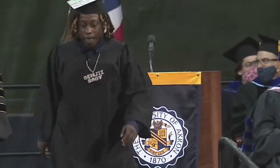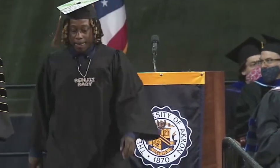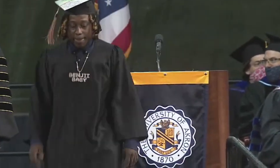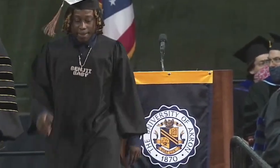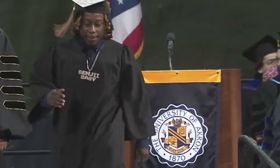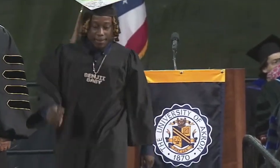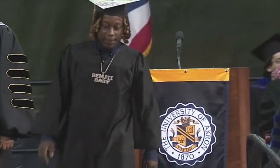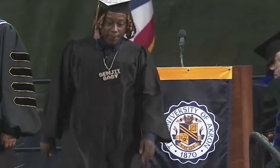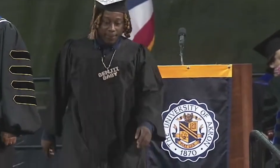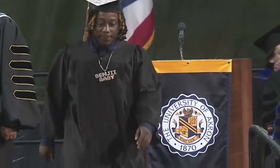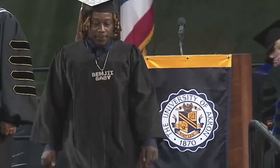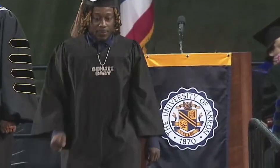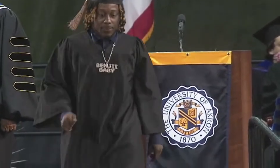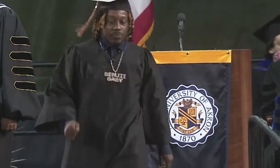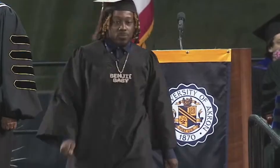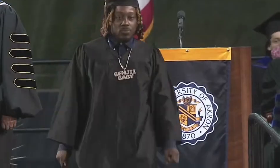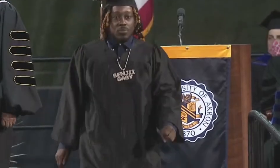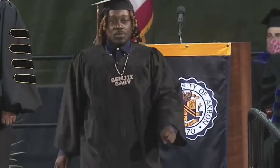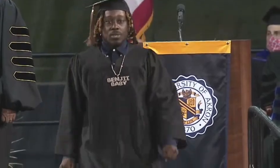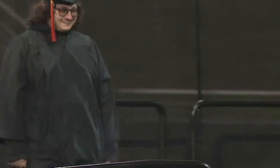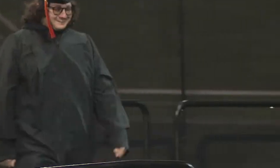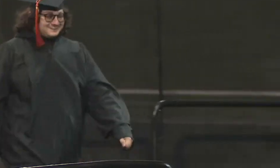Michael J. Castellanovo.